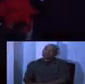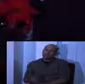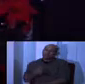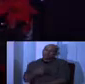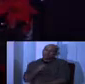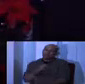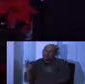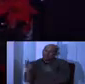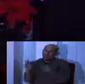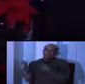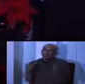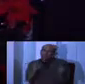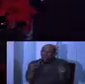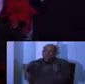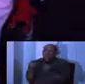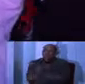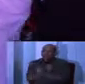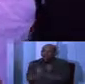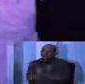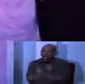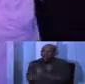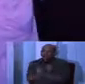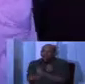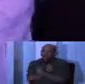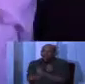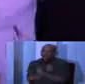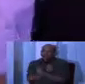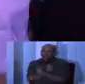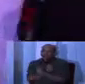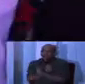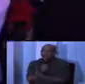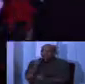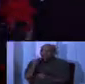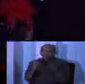scandalous love. Can't wait to post that on the internet.